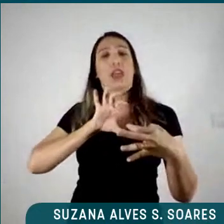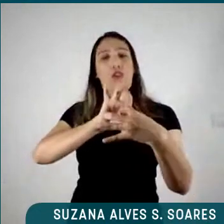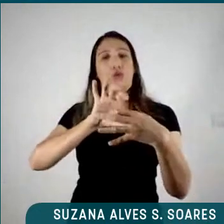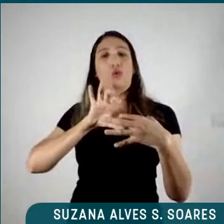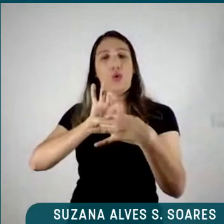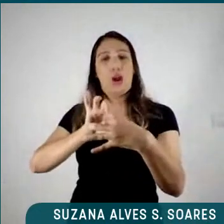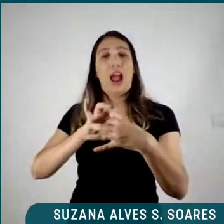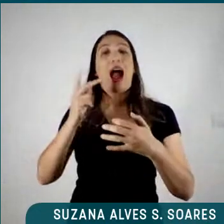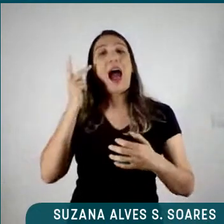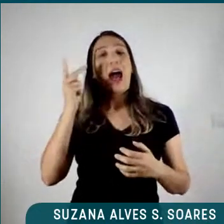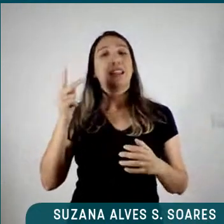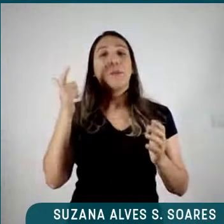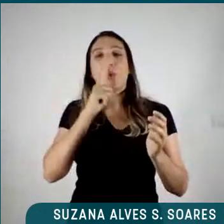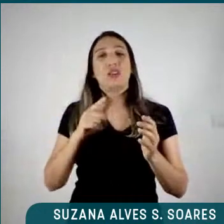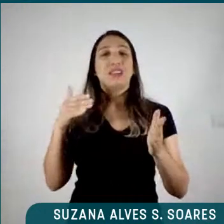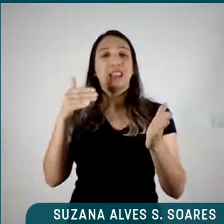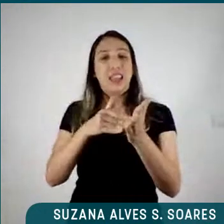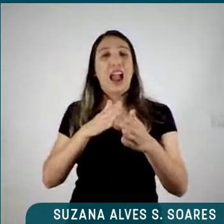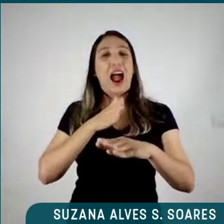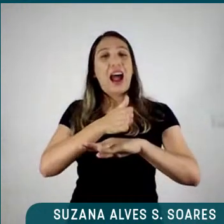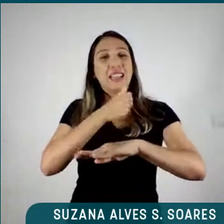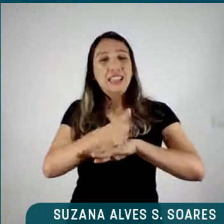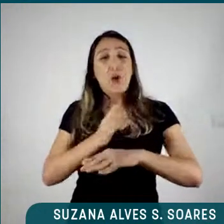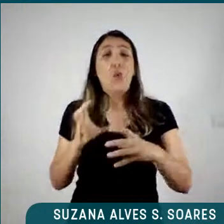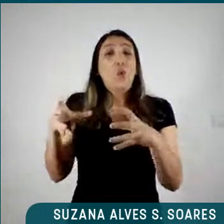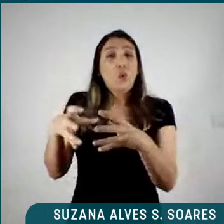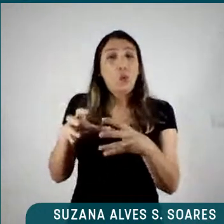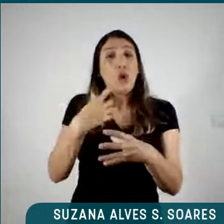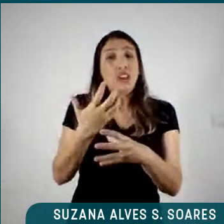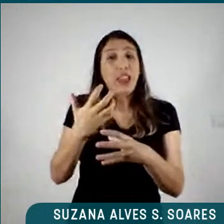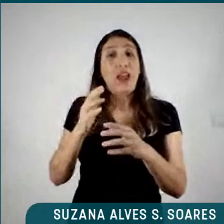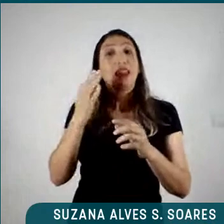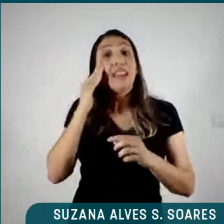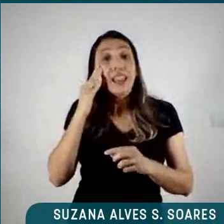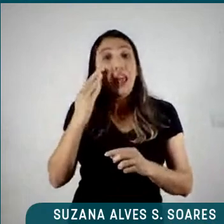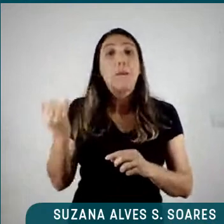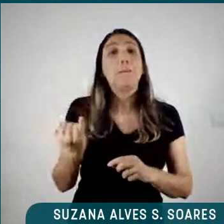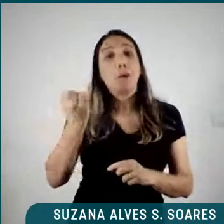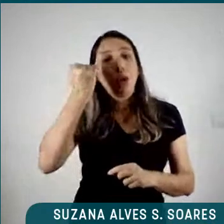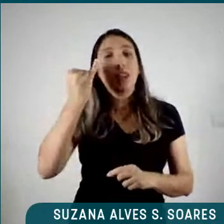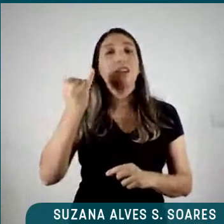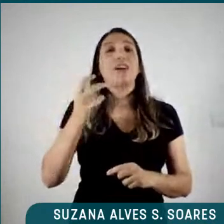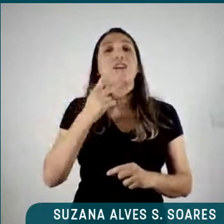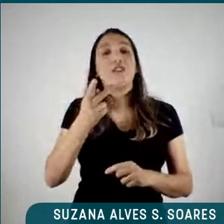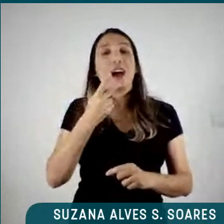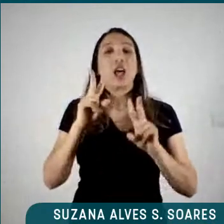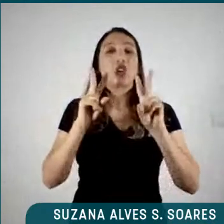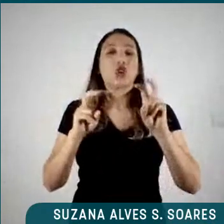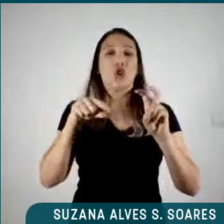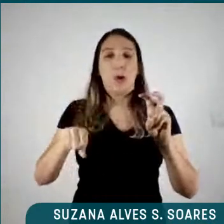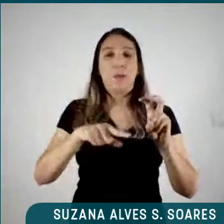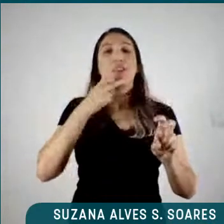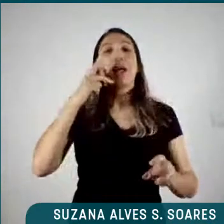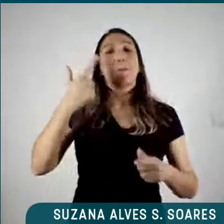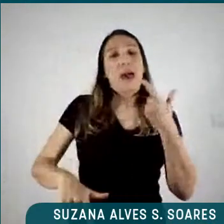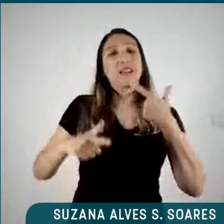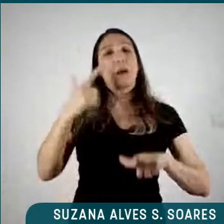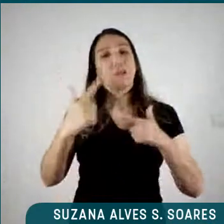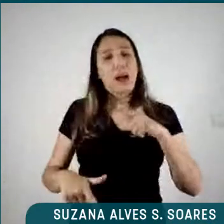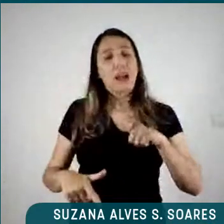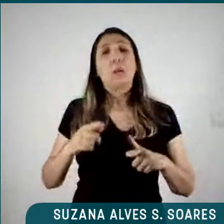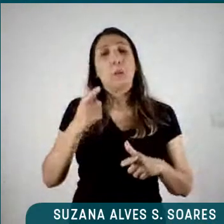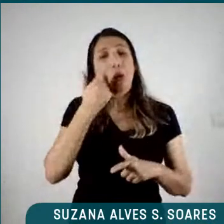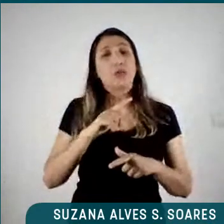different contexts and to give access to different groups and make sure that